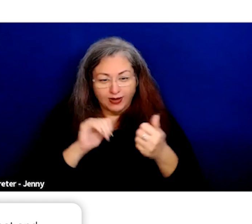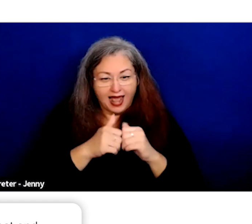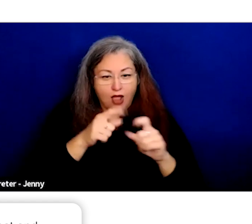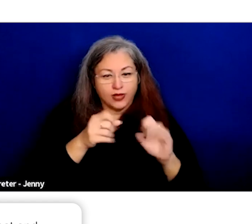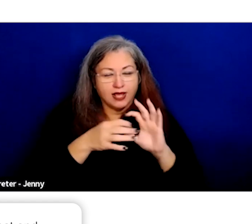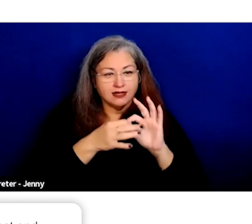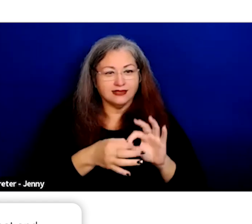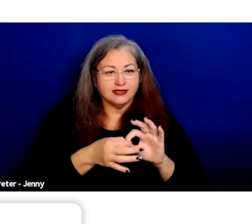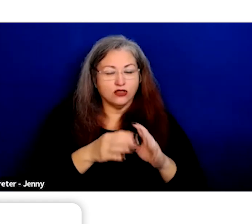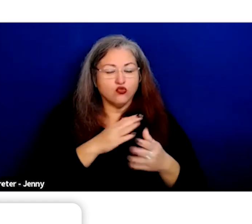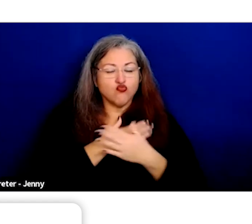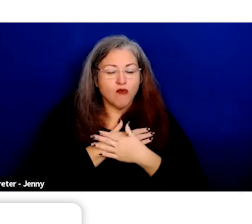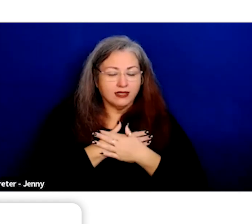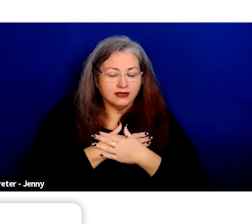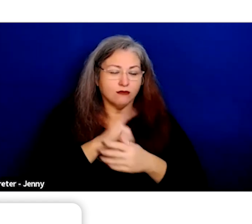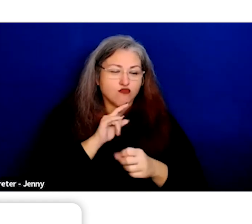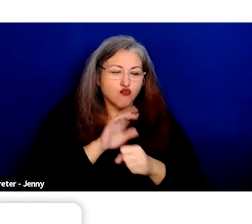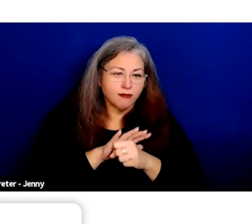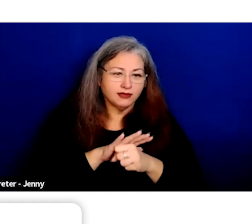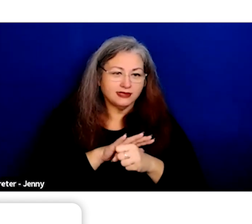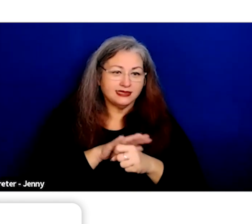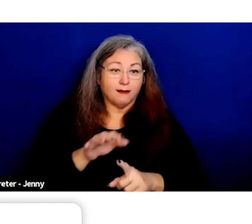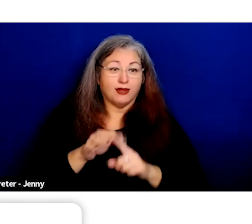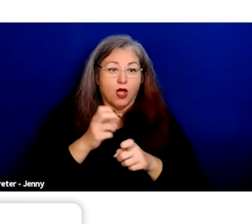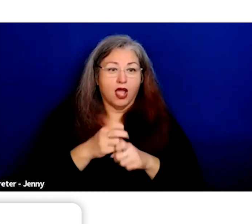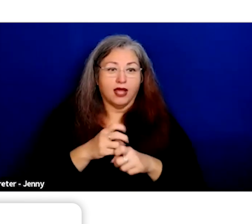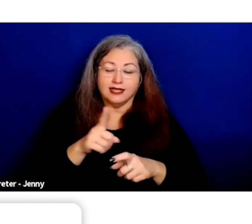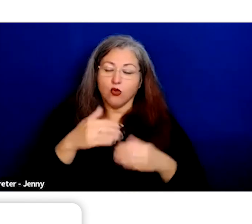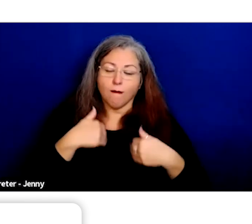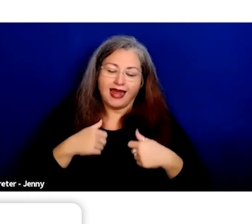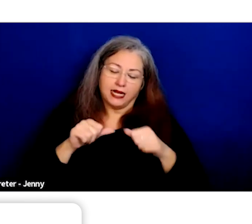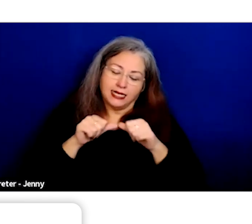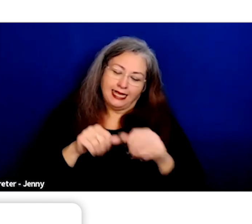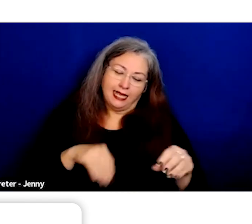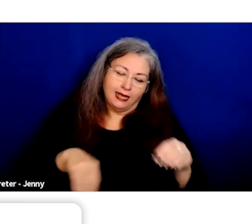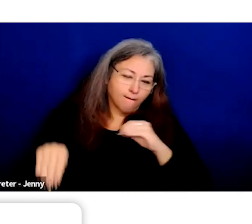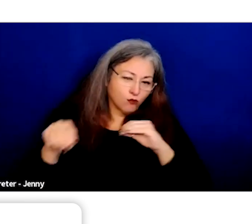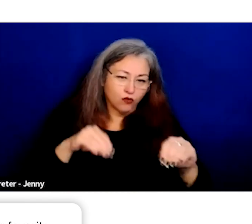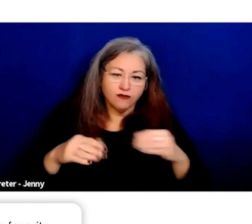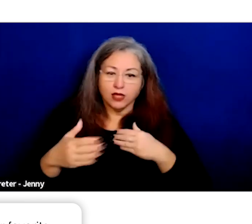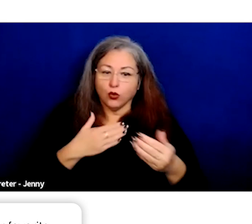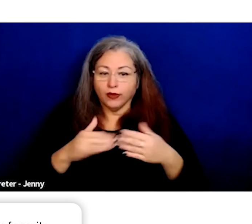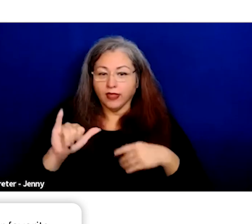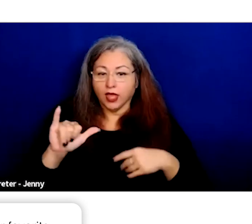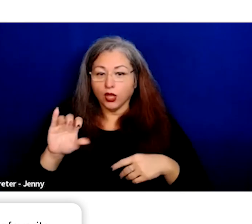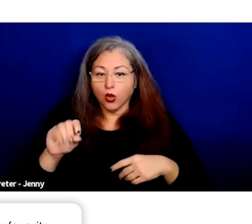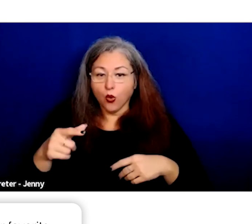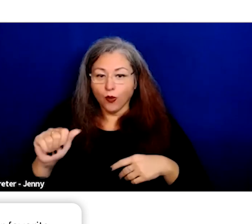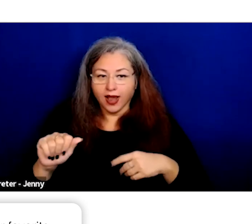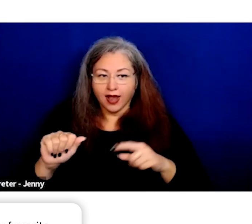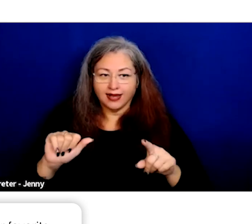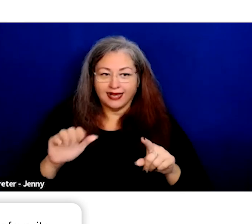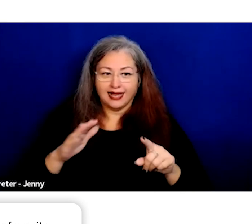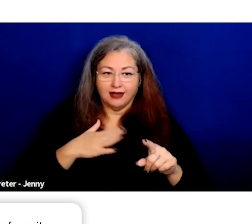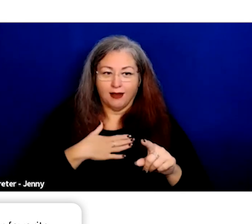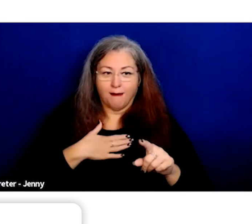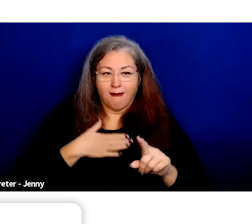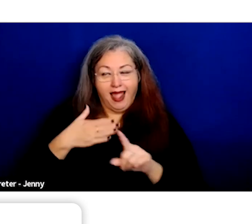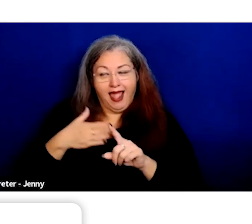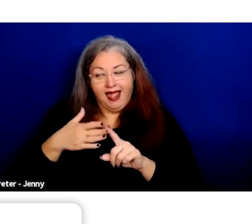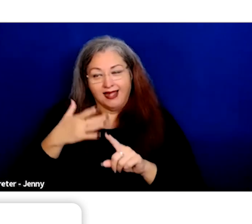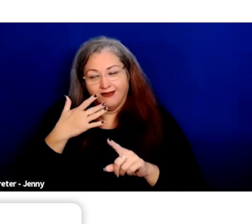and processing, especially when it's hard? Keep moving the body, whether it's with yoga, which is my particularly favorite